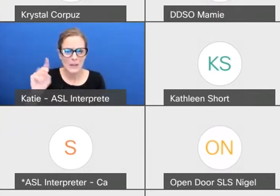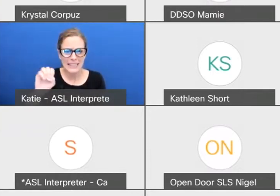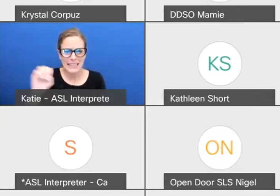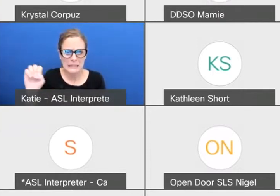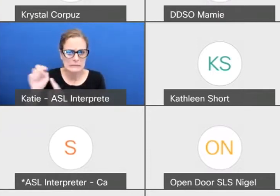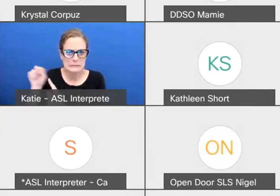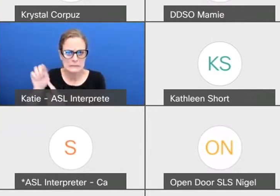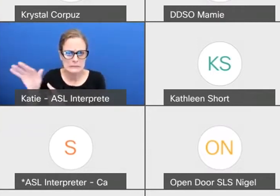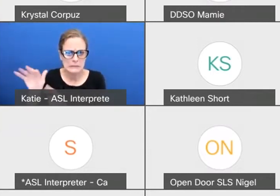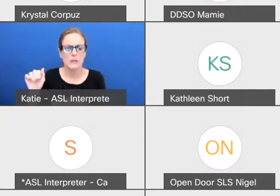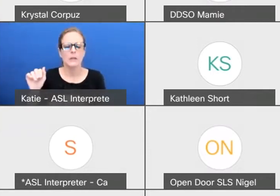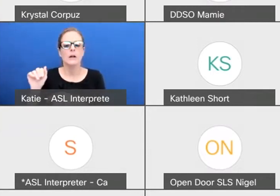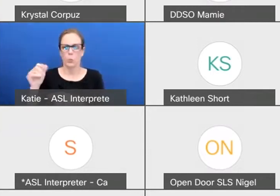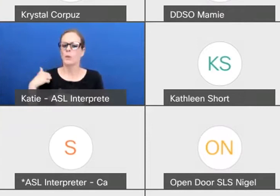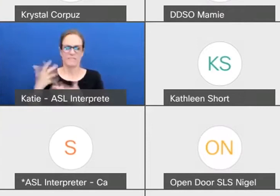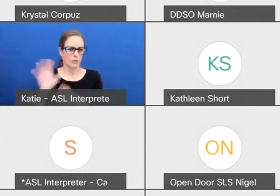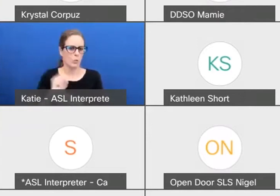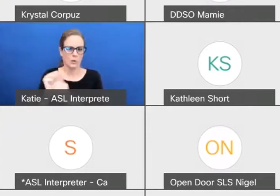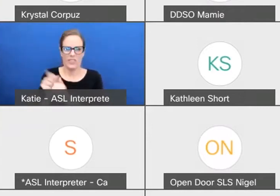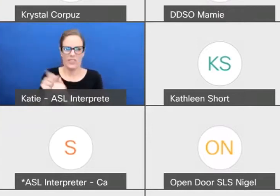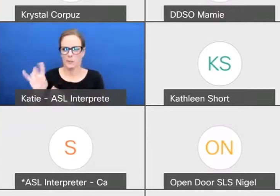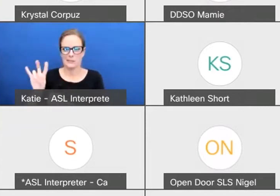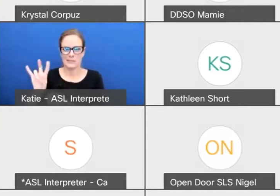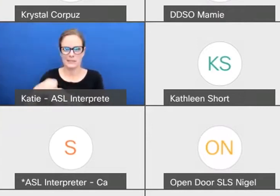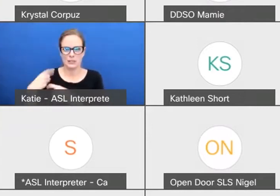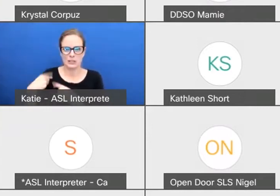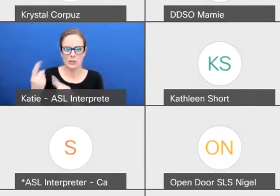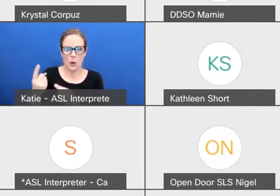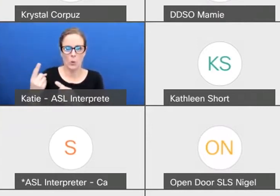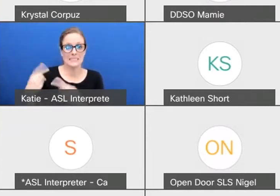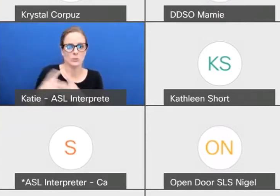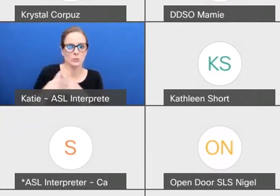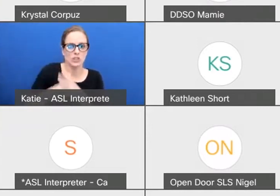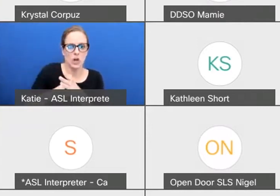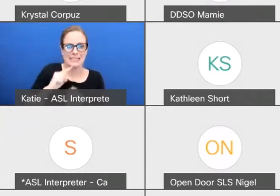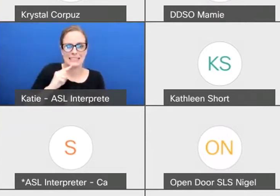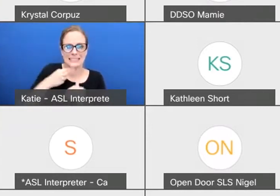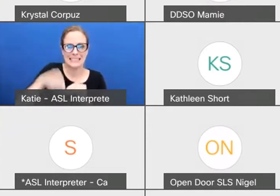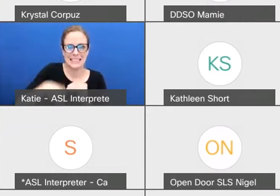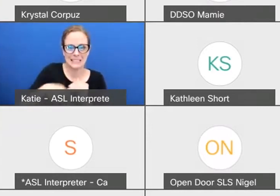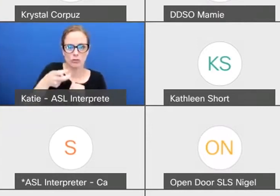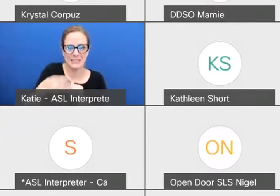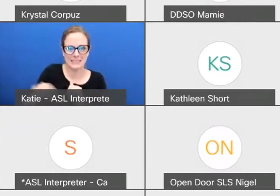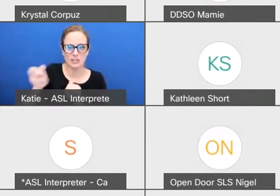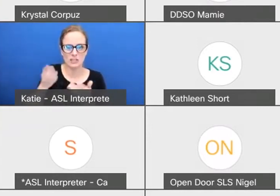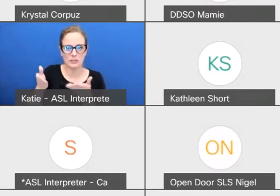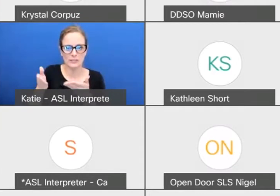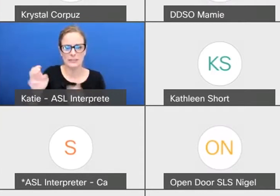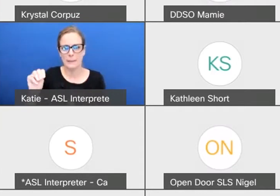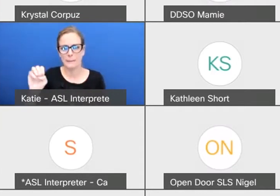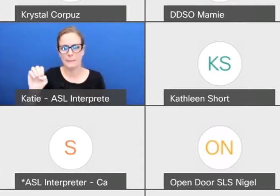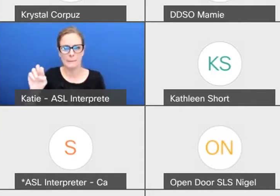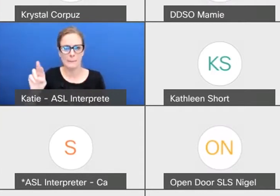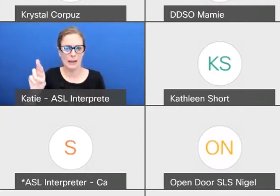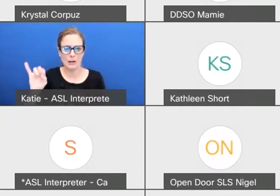about 7 years now, since we started intensive transition services with them. Marquee is the old NHS